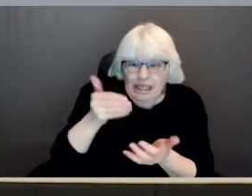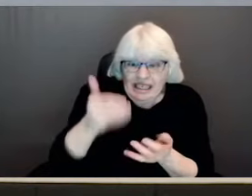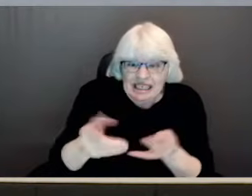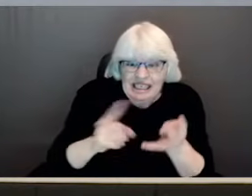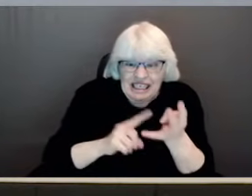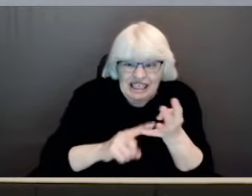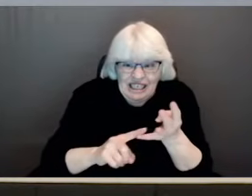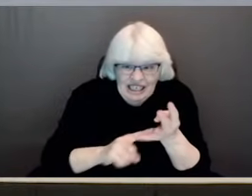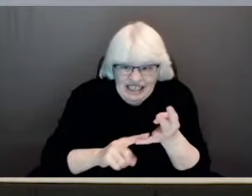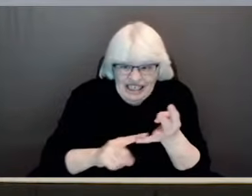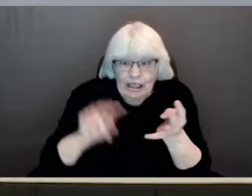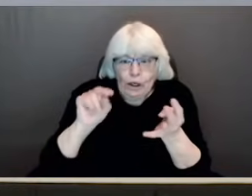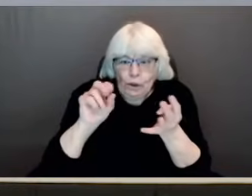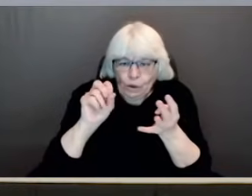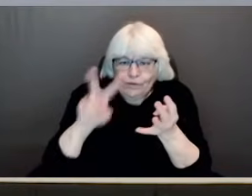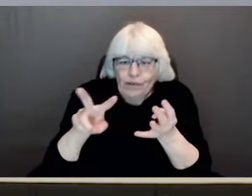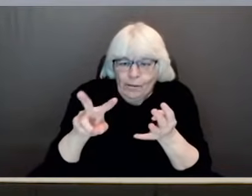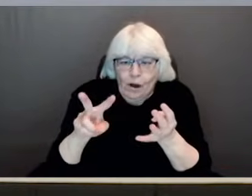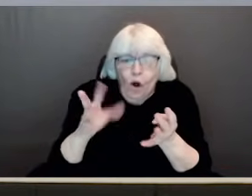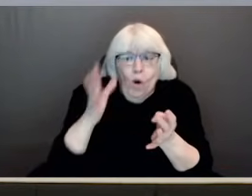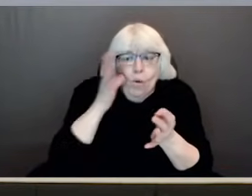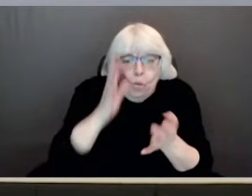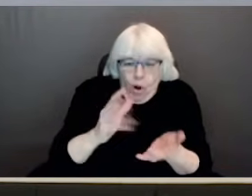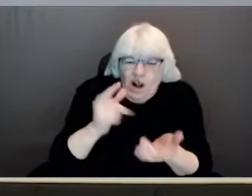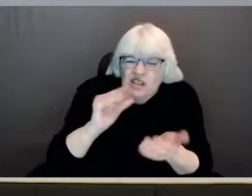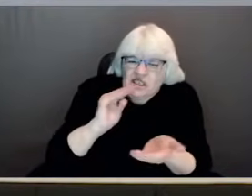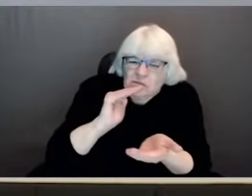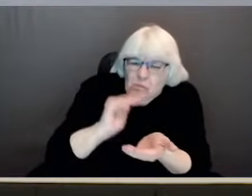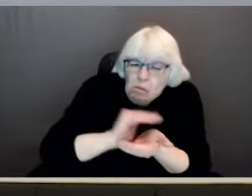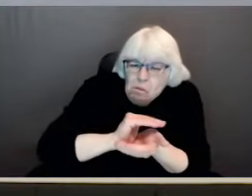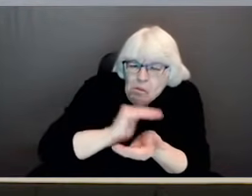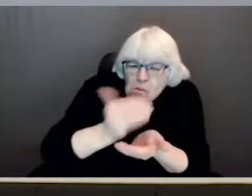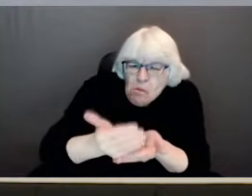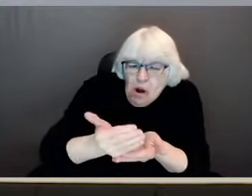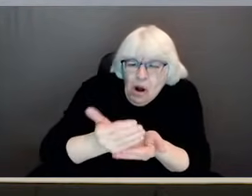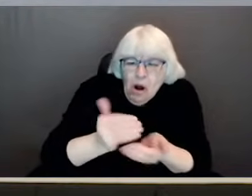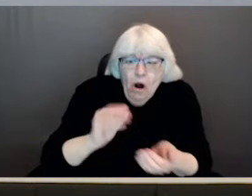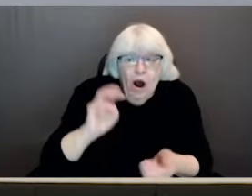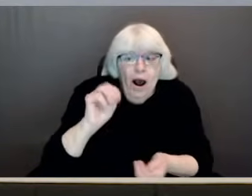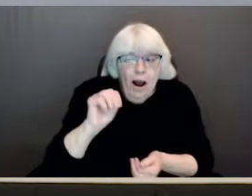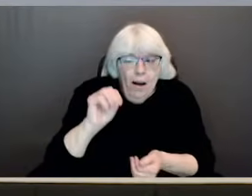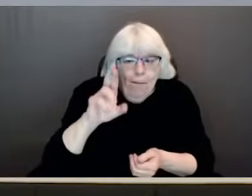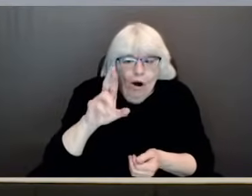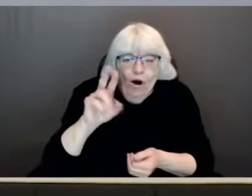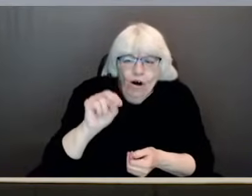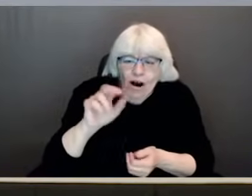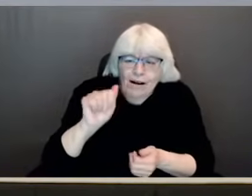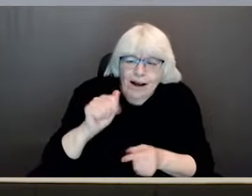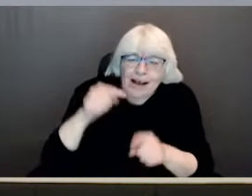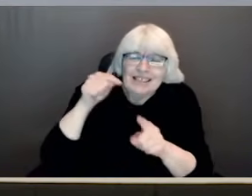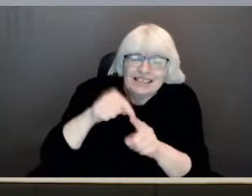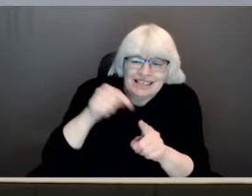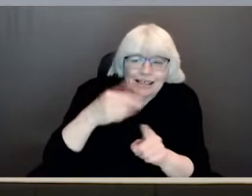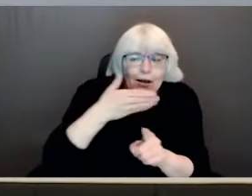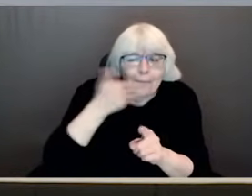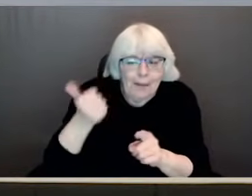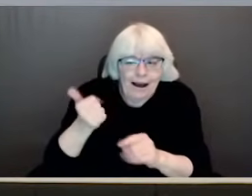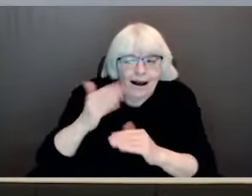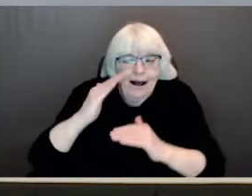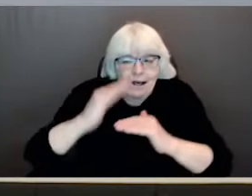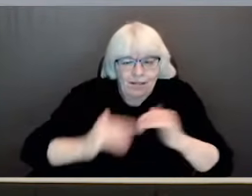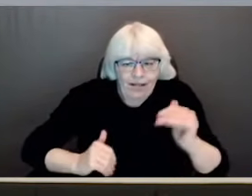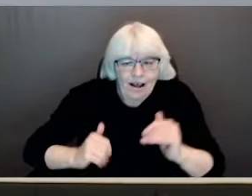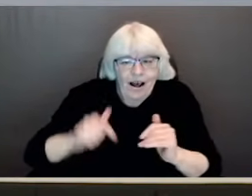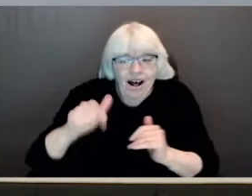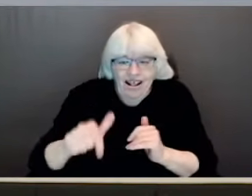NACI recommends messenger RNA vaccines or mRNA vaccines over viral vector vaccines. However, there are individuals who are unable